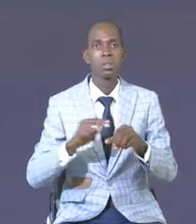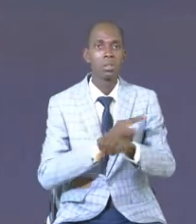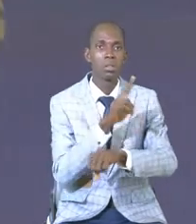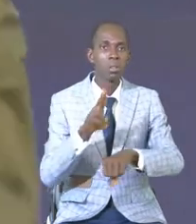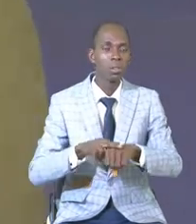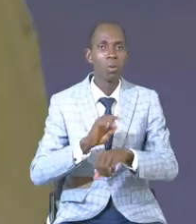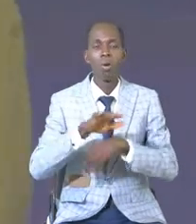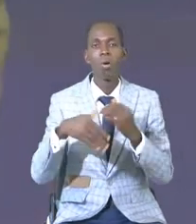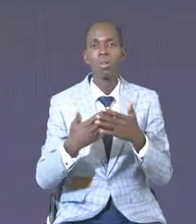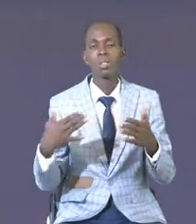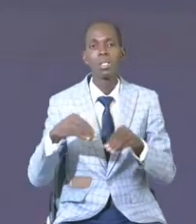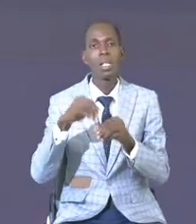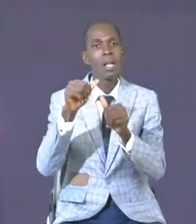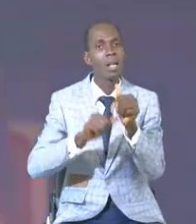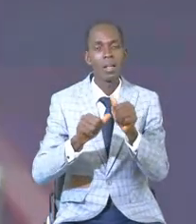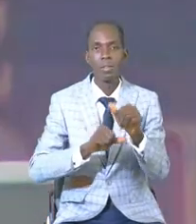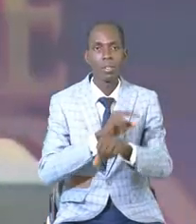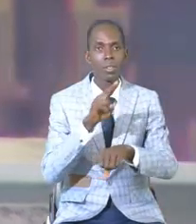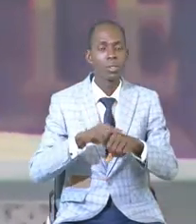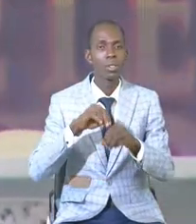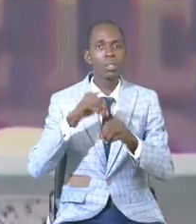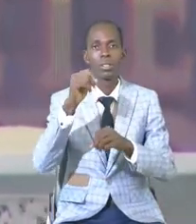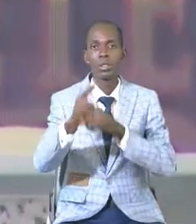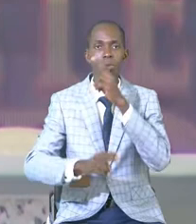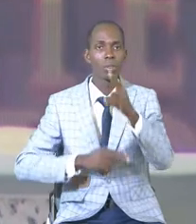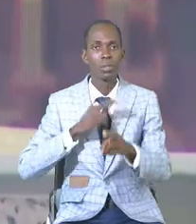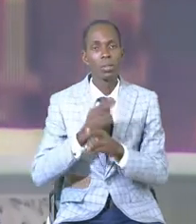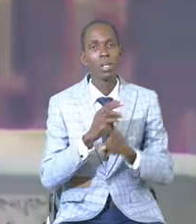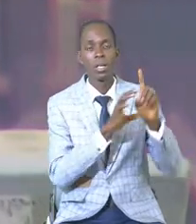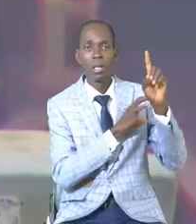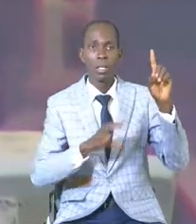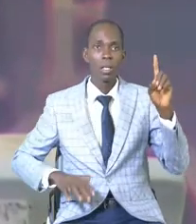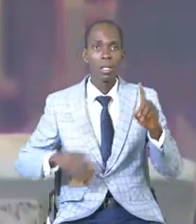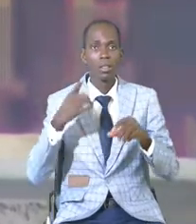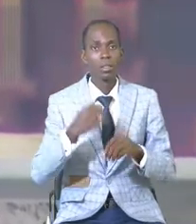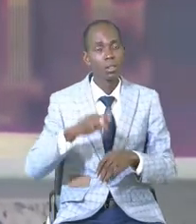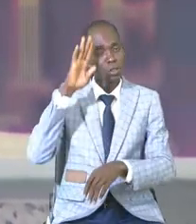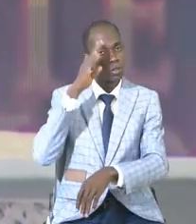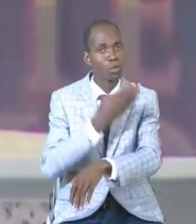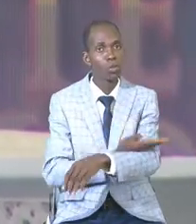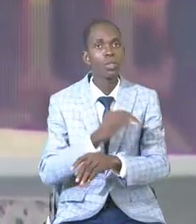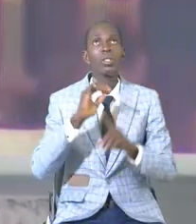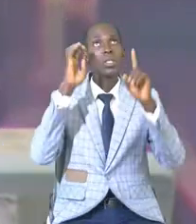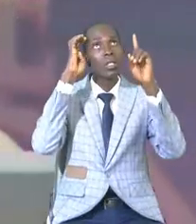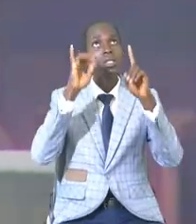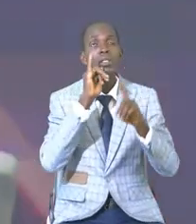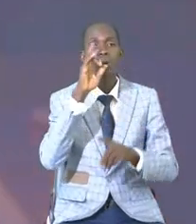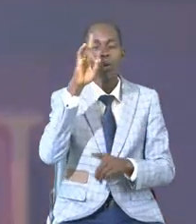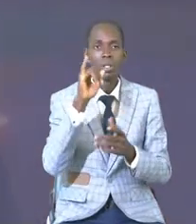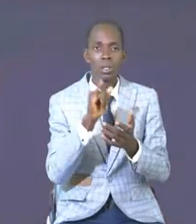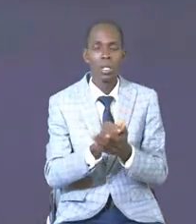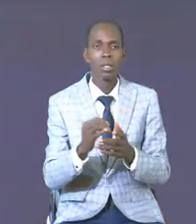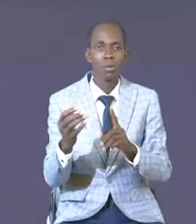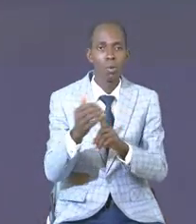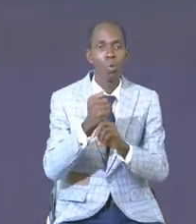nation, all things in the universe. Christ, the Son, is the one that upholds all things by the word